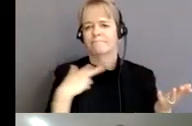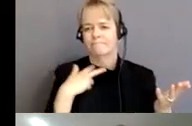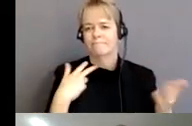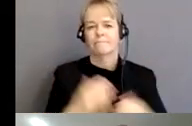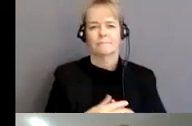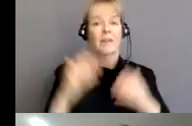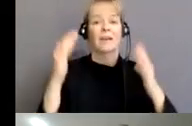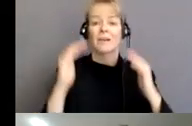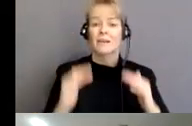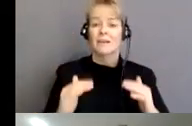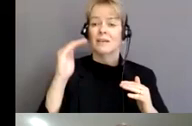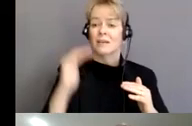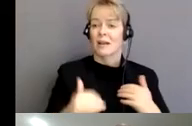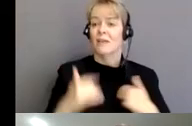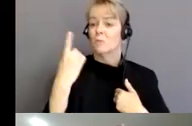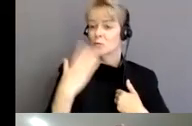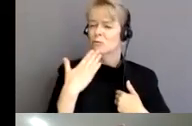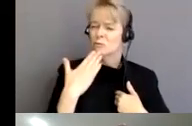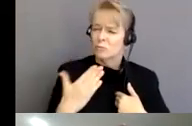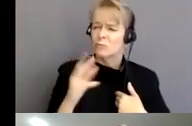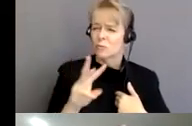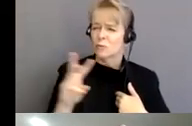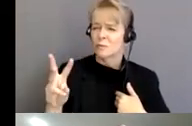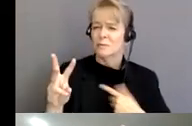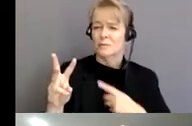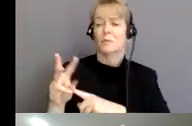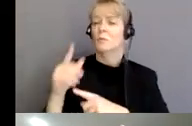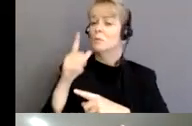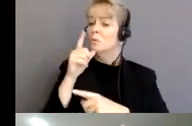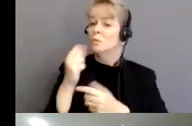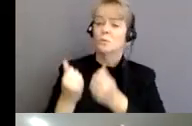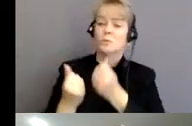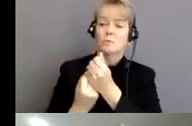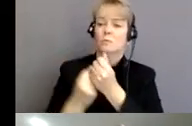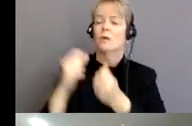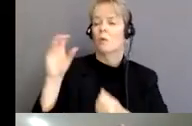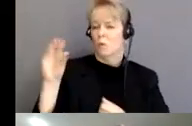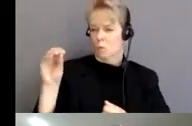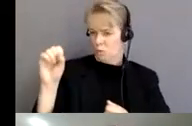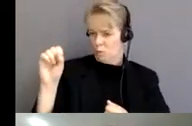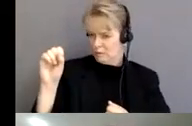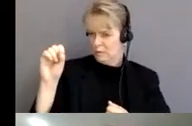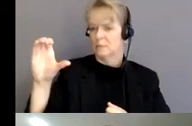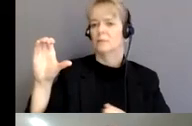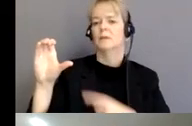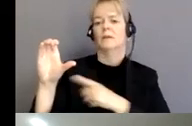presentation. A website that's sponsored by the Ontario Securities Commission Investor